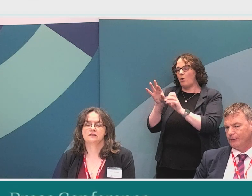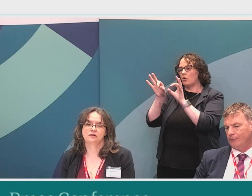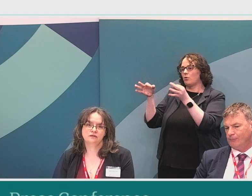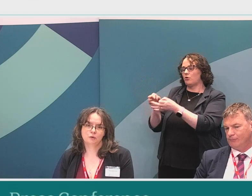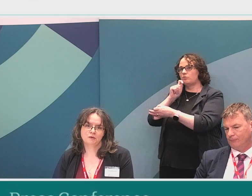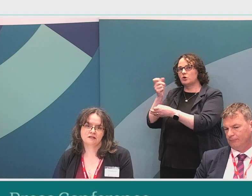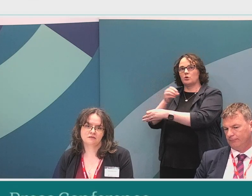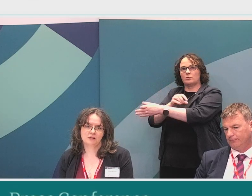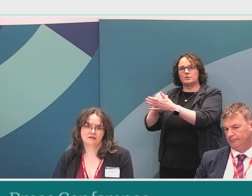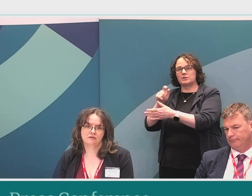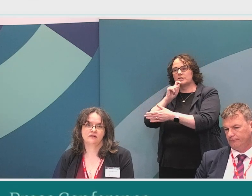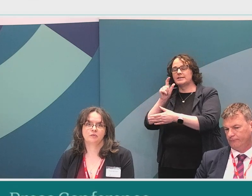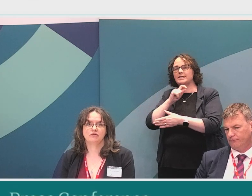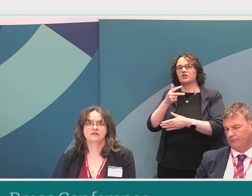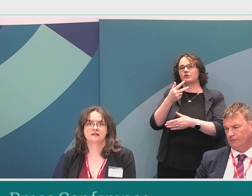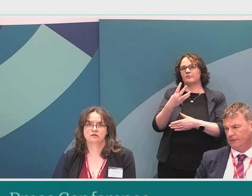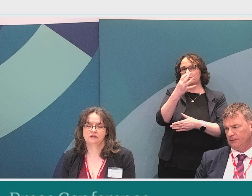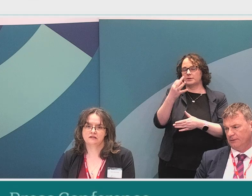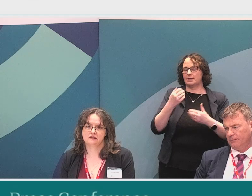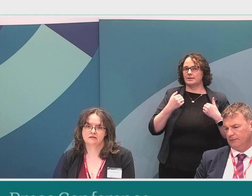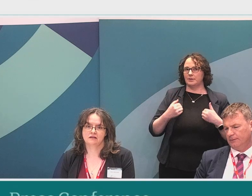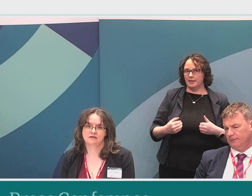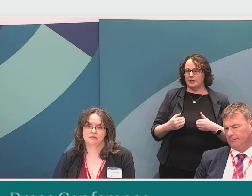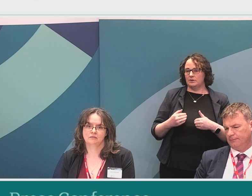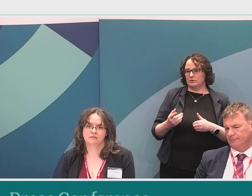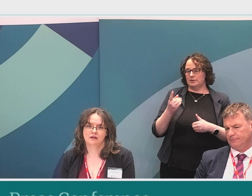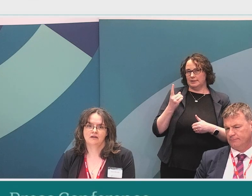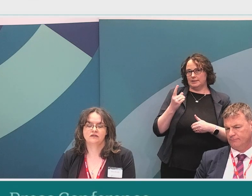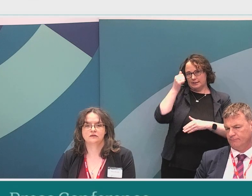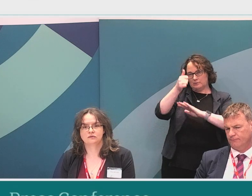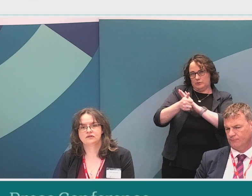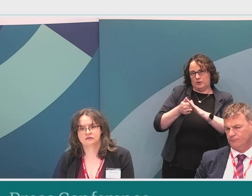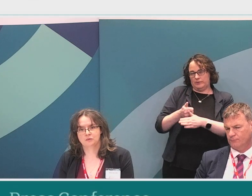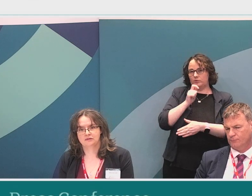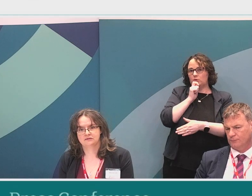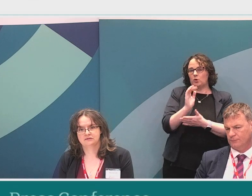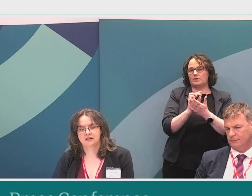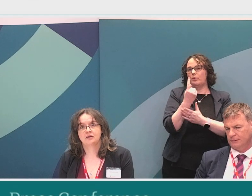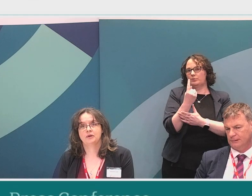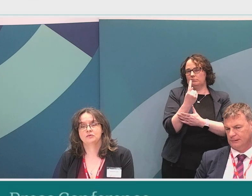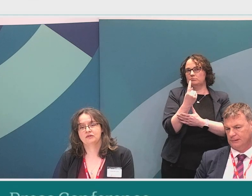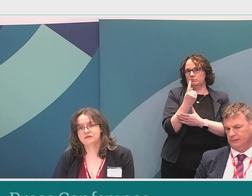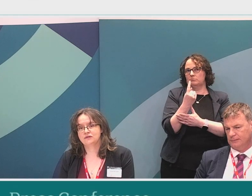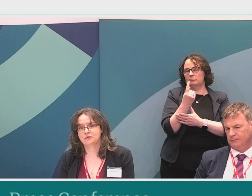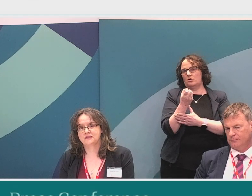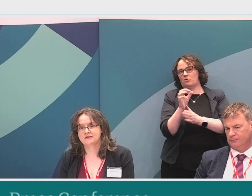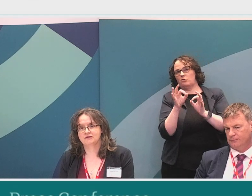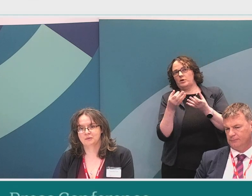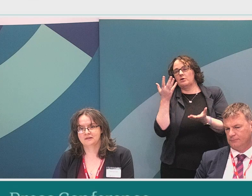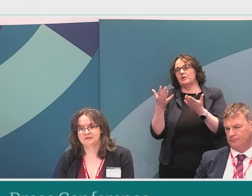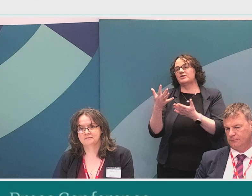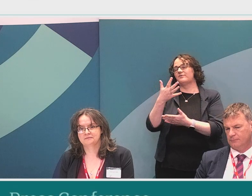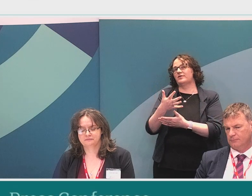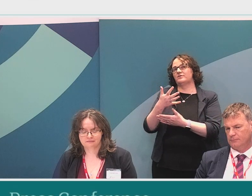that 34% of males who have experienced sexual violence in their lifetime have disclosed to someone, compared with 53% of